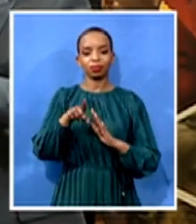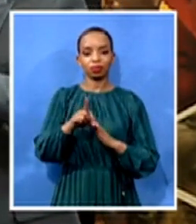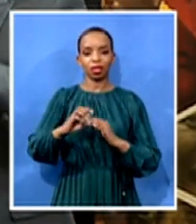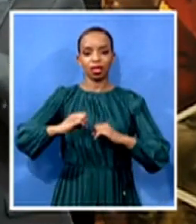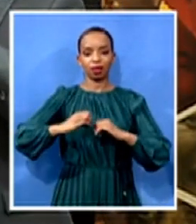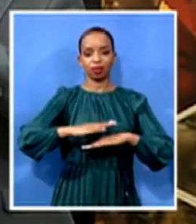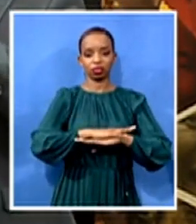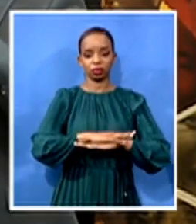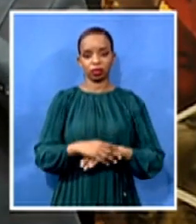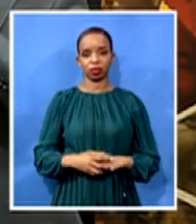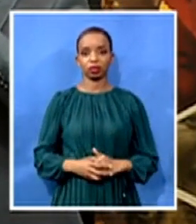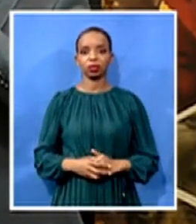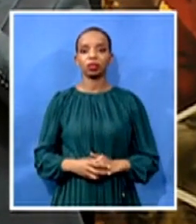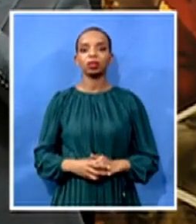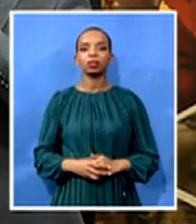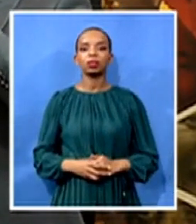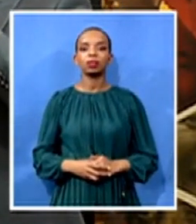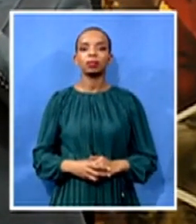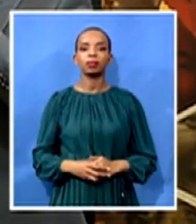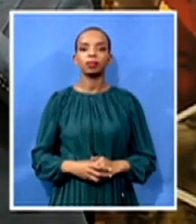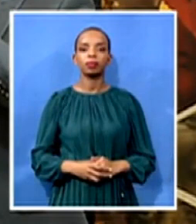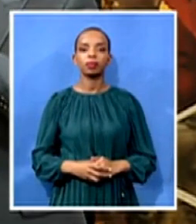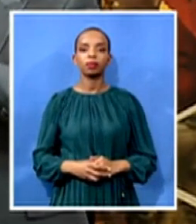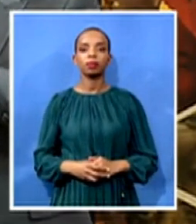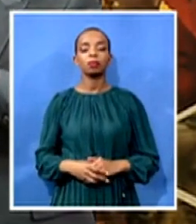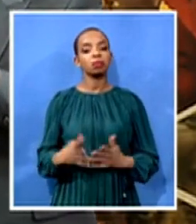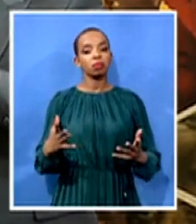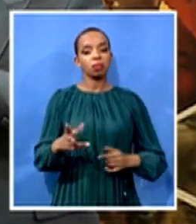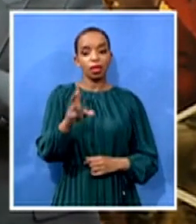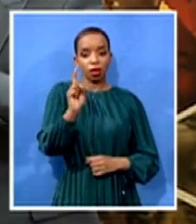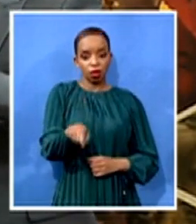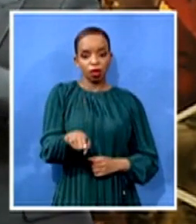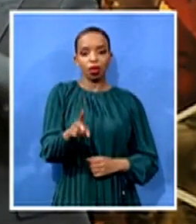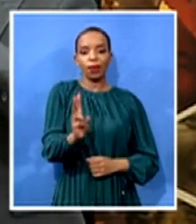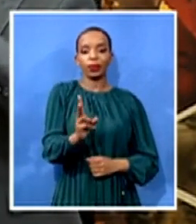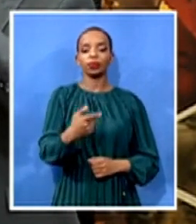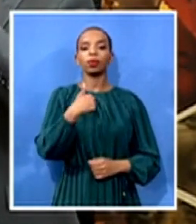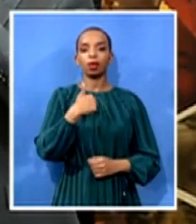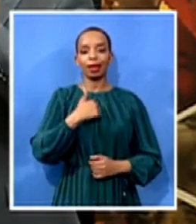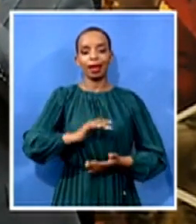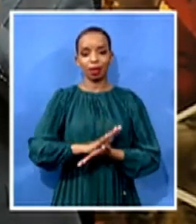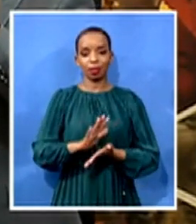I think in this case, I must also appreciate the support, the intervention from the